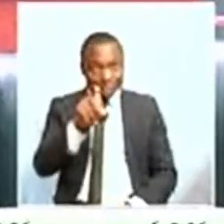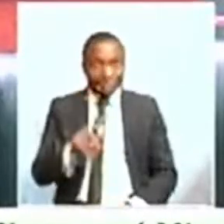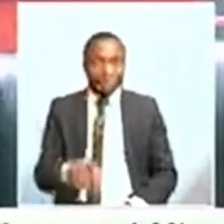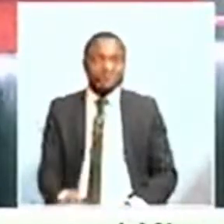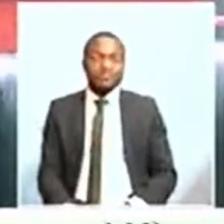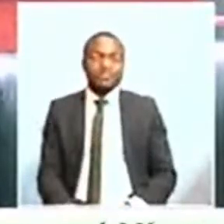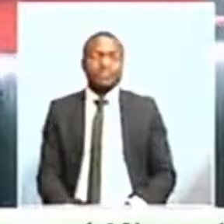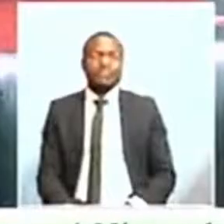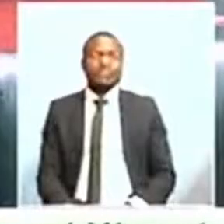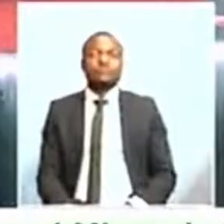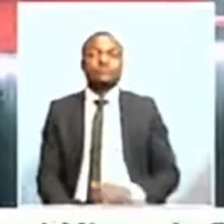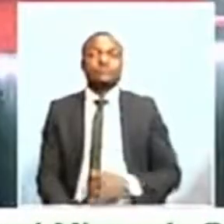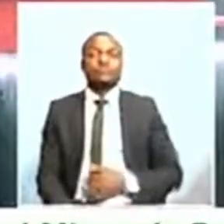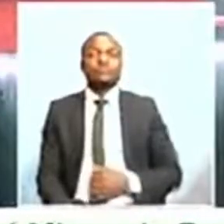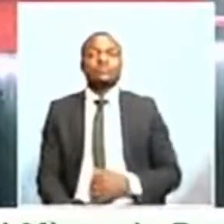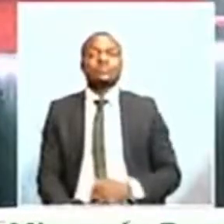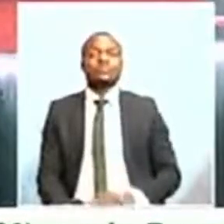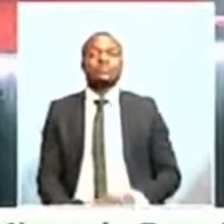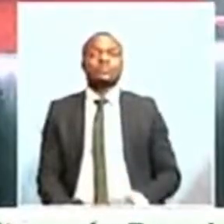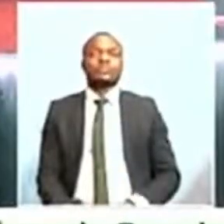So,